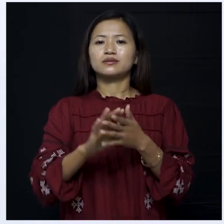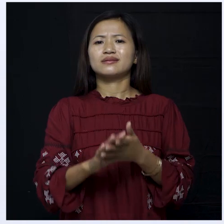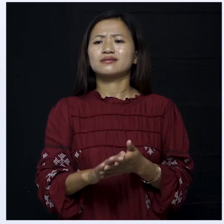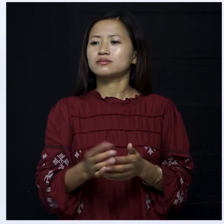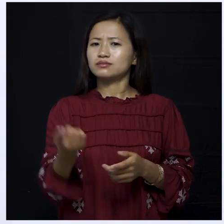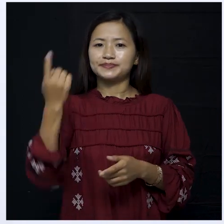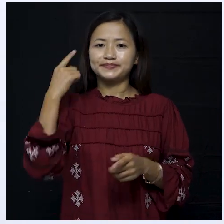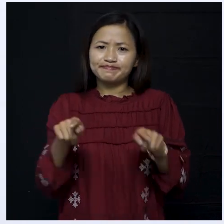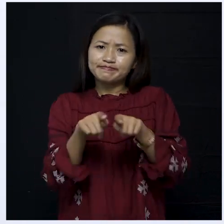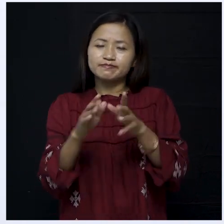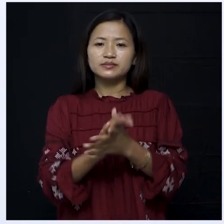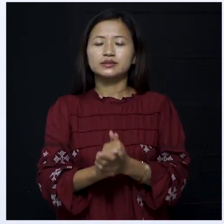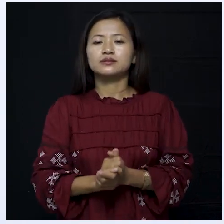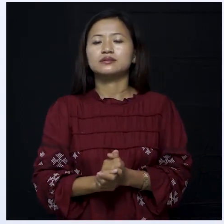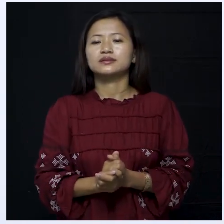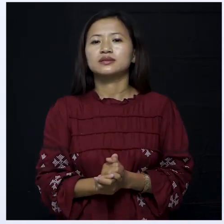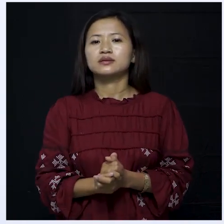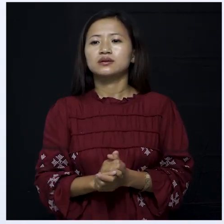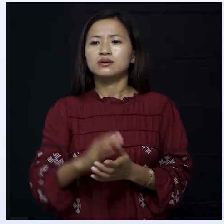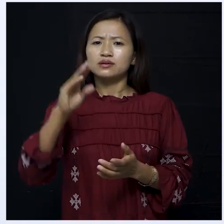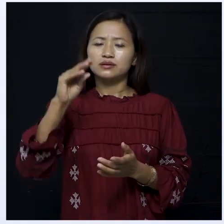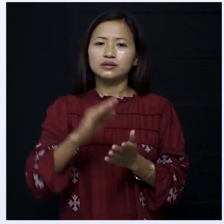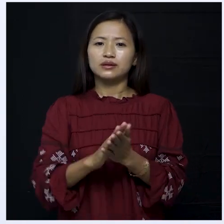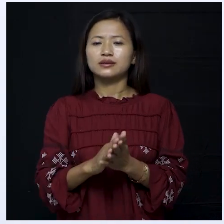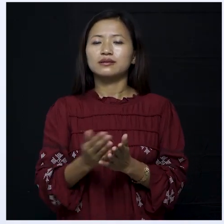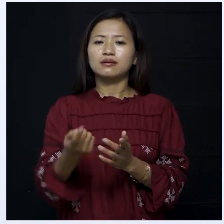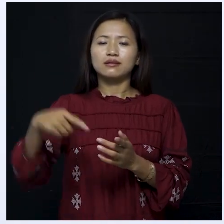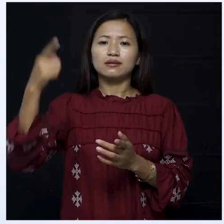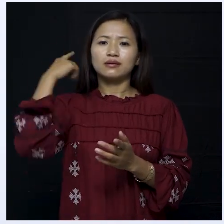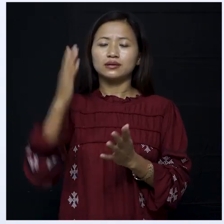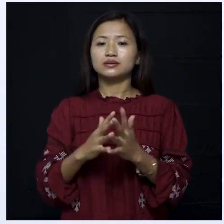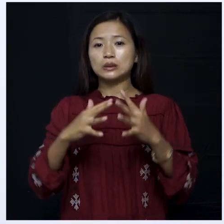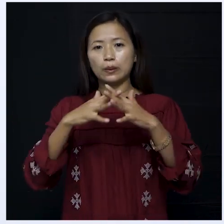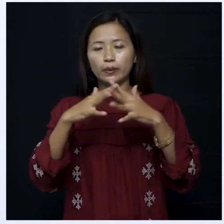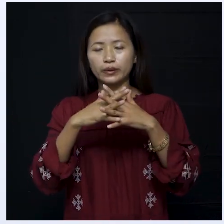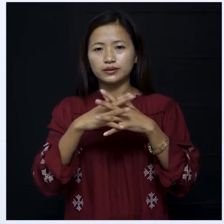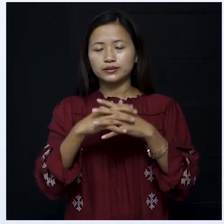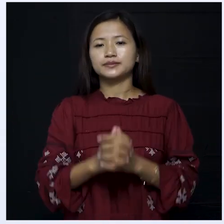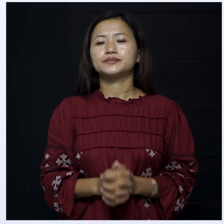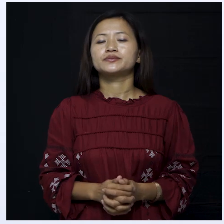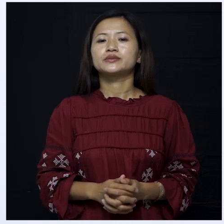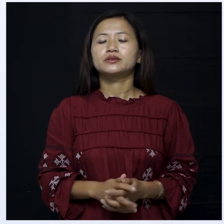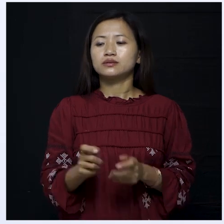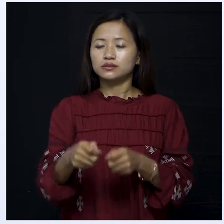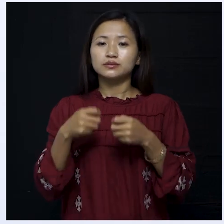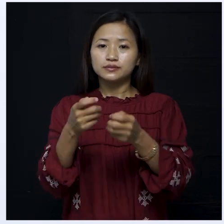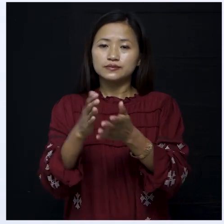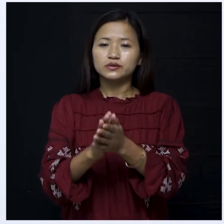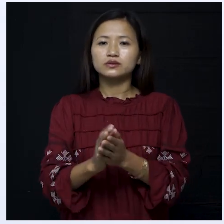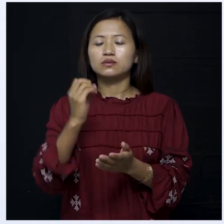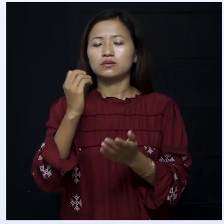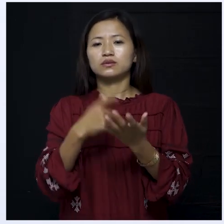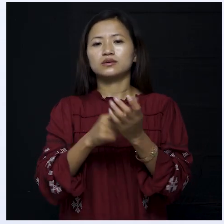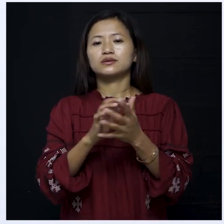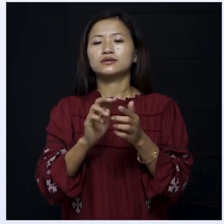yesterday or last Wednesday and so on. So that suggests that it is an occurred event.